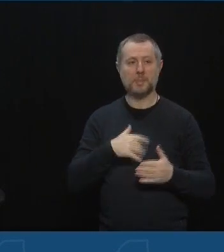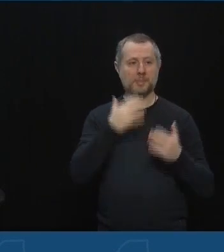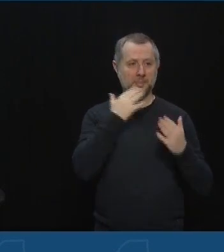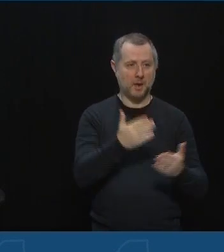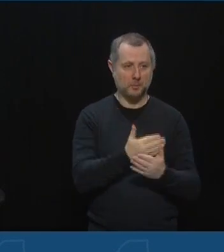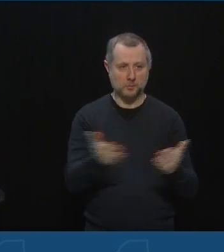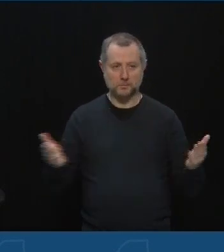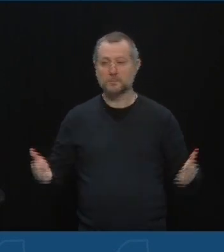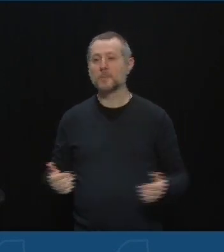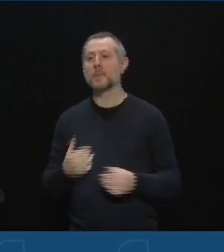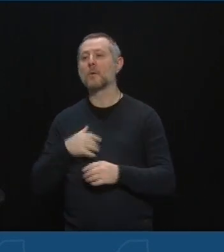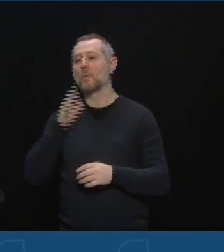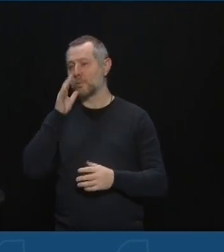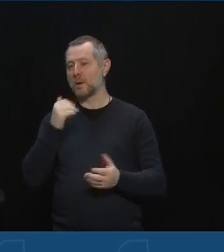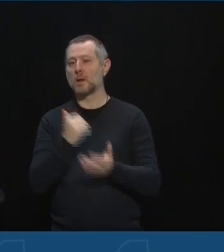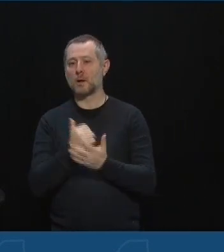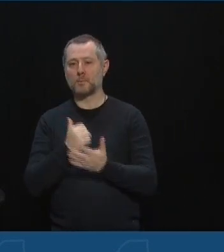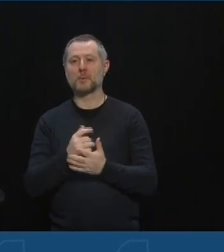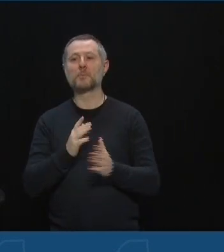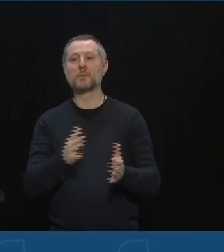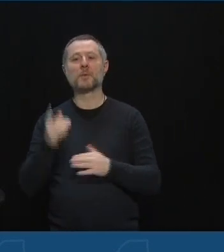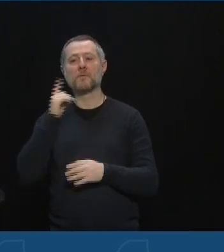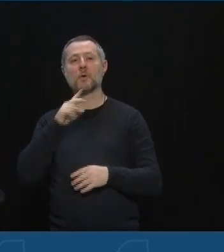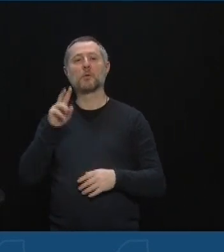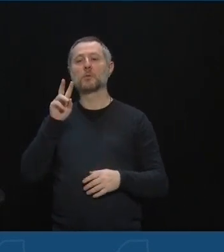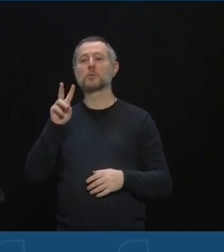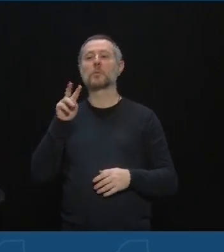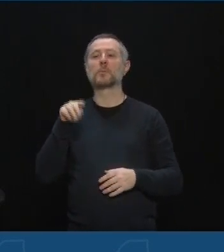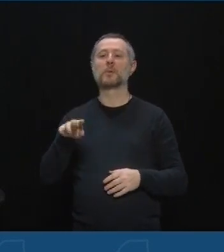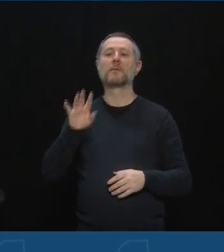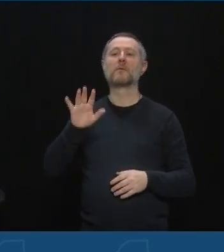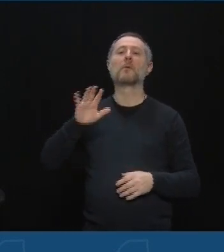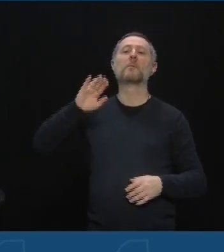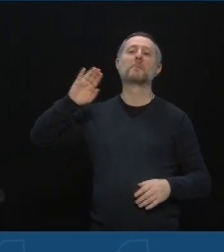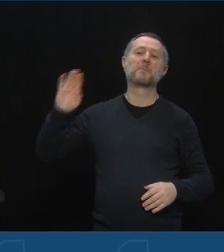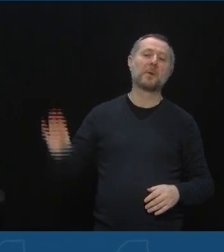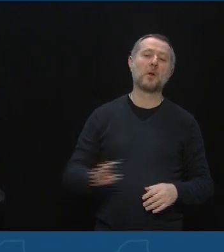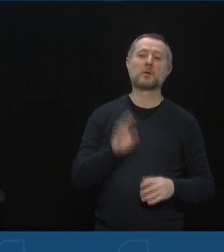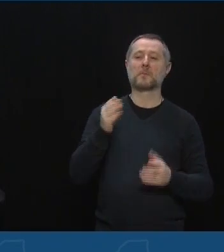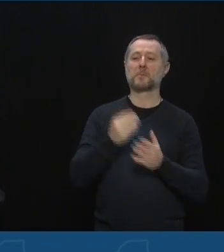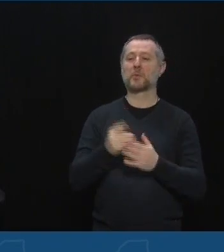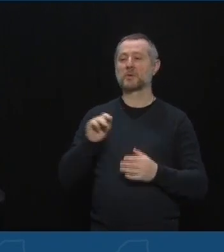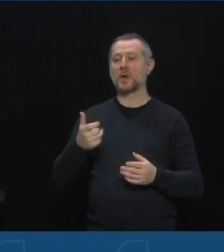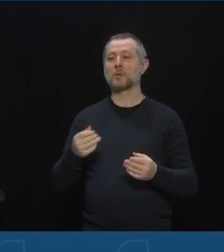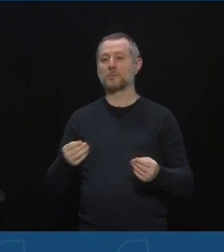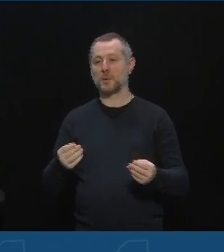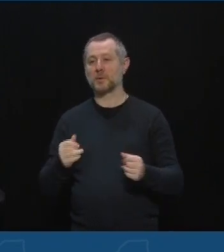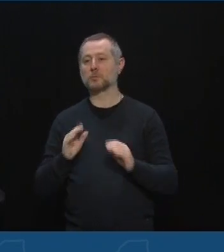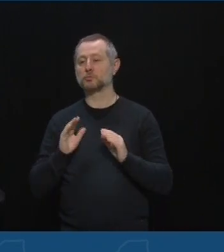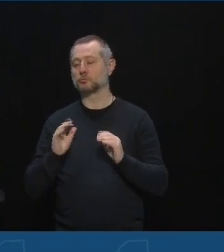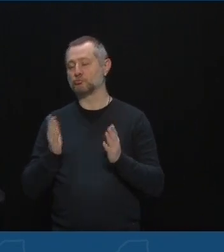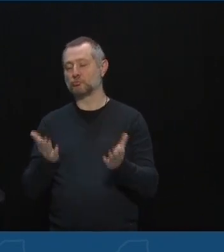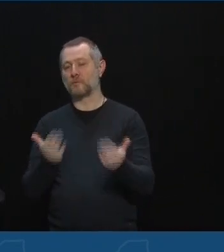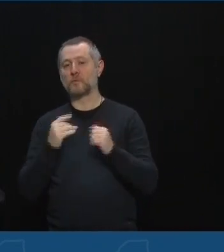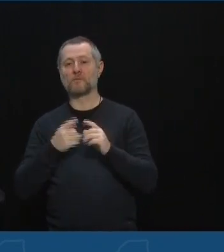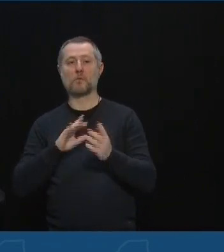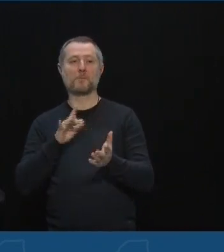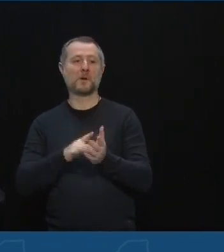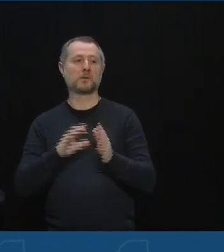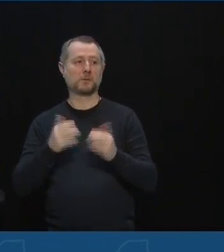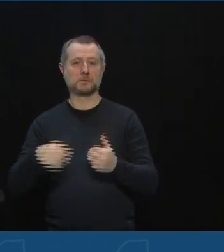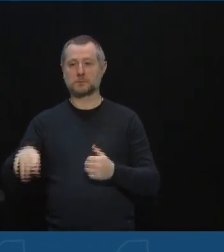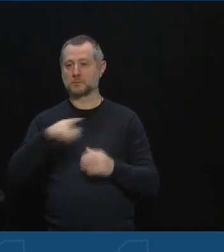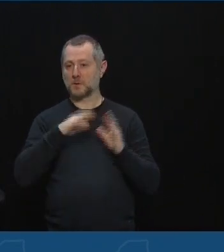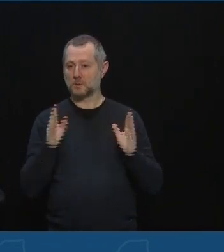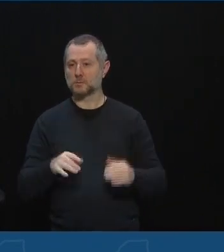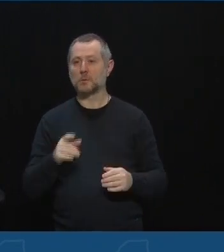you relief whenever we can. So we have a $2.2 billion property tax rebate to middle-class homeowners. That'll help 245,000